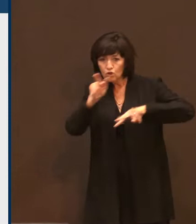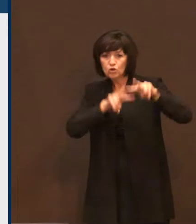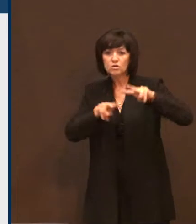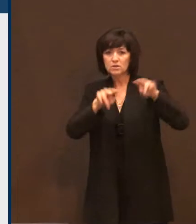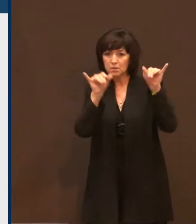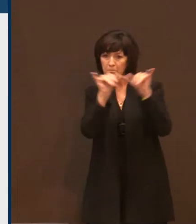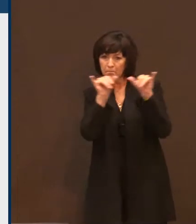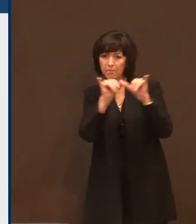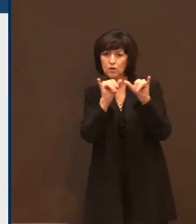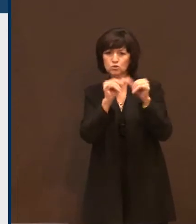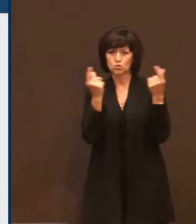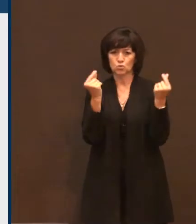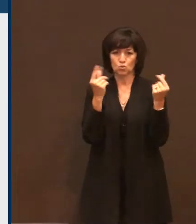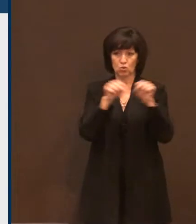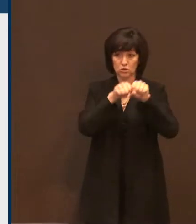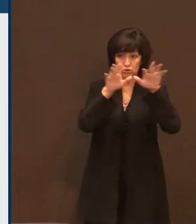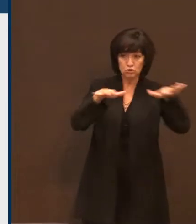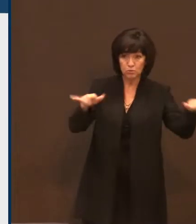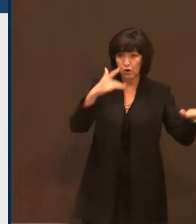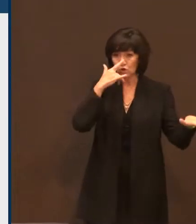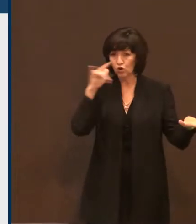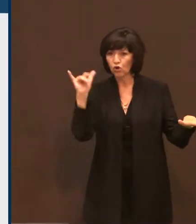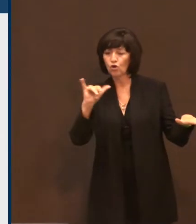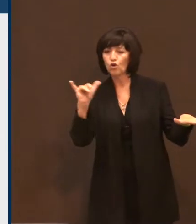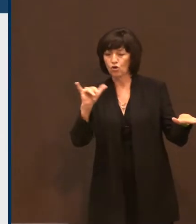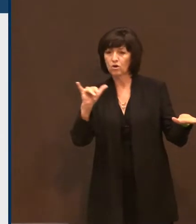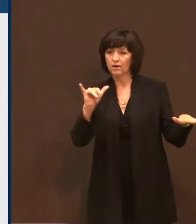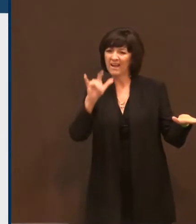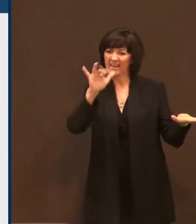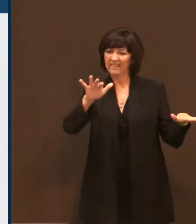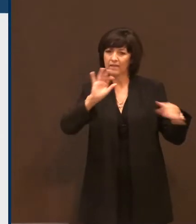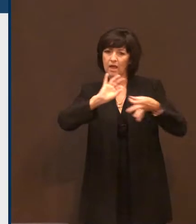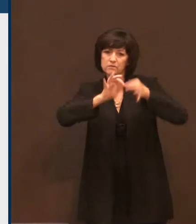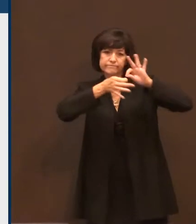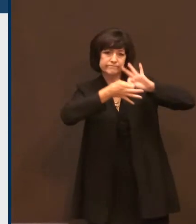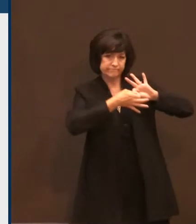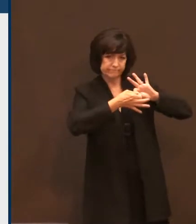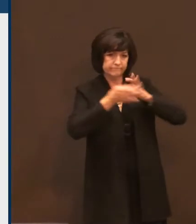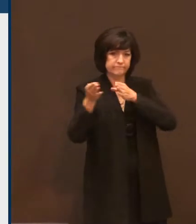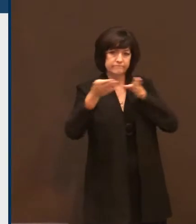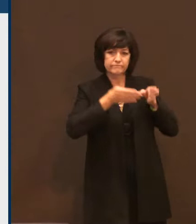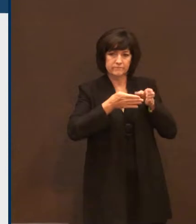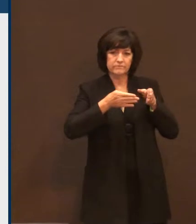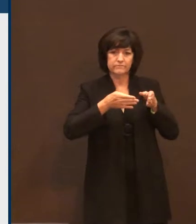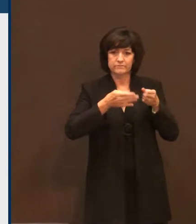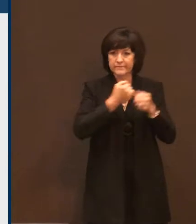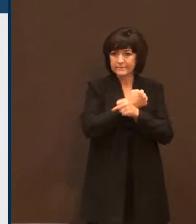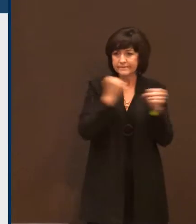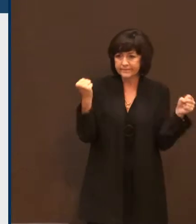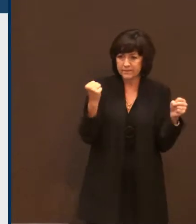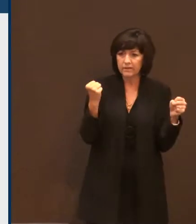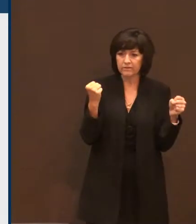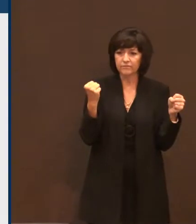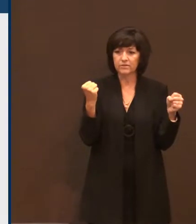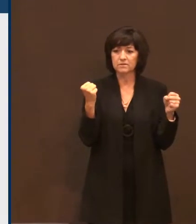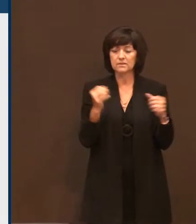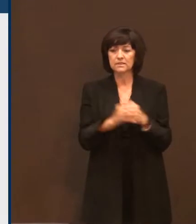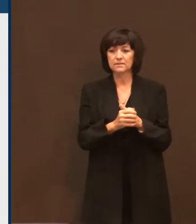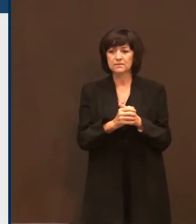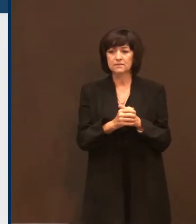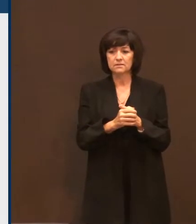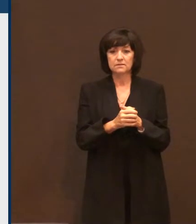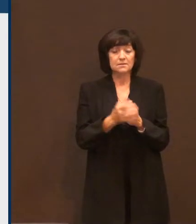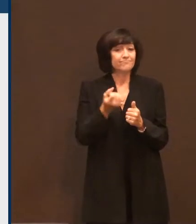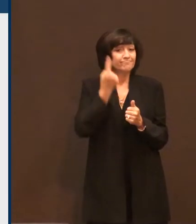of that safety. You have to overlay on top of that, operational requirements that were in